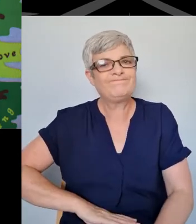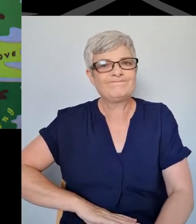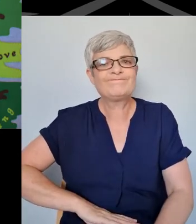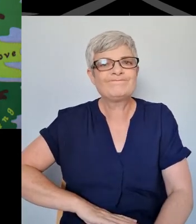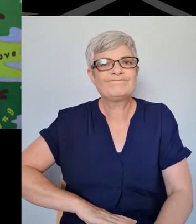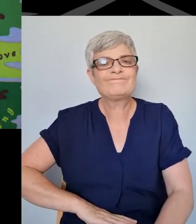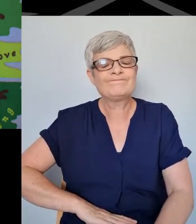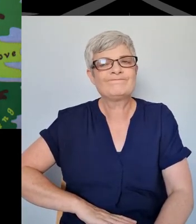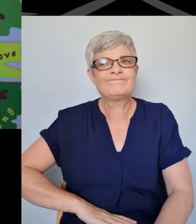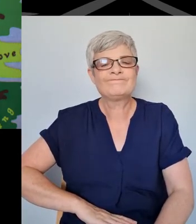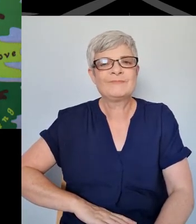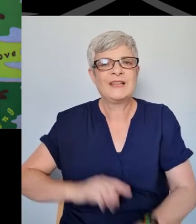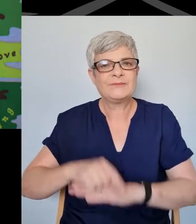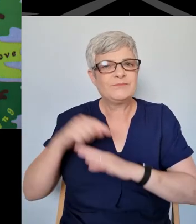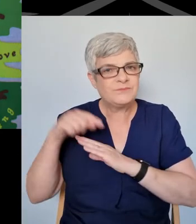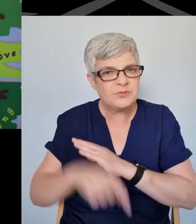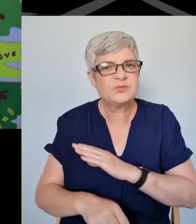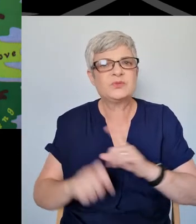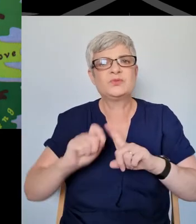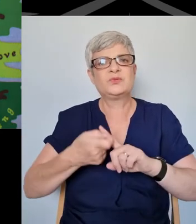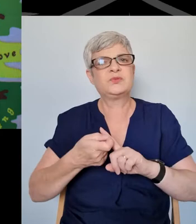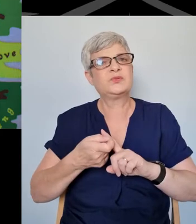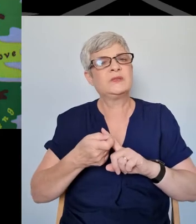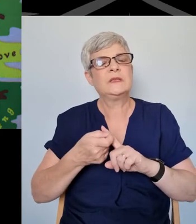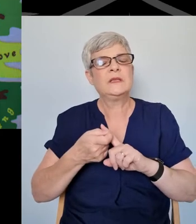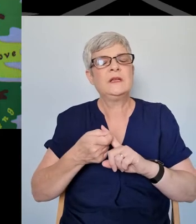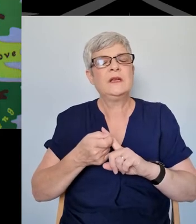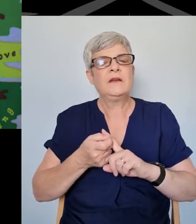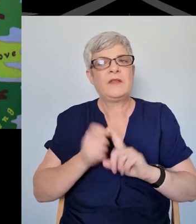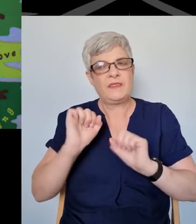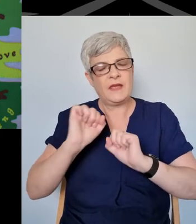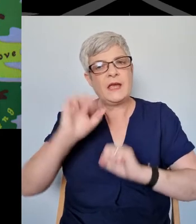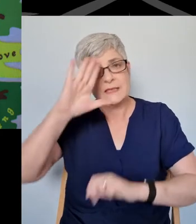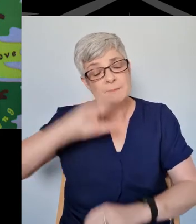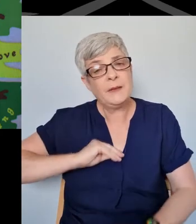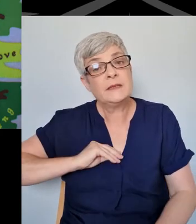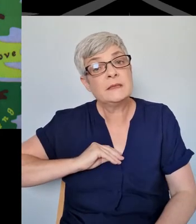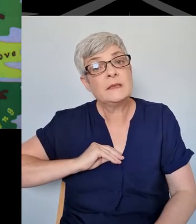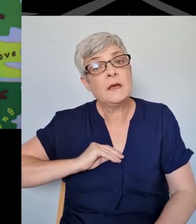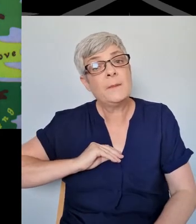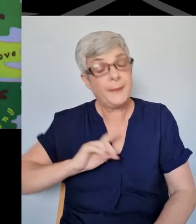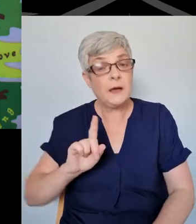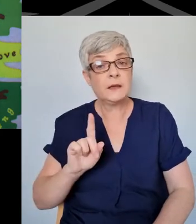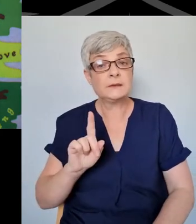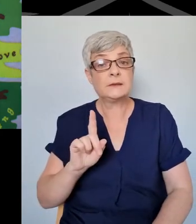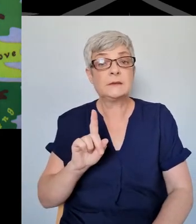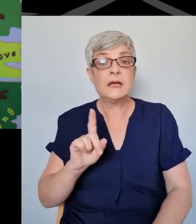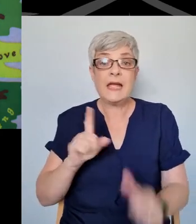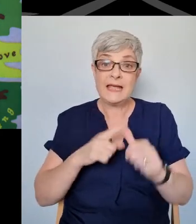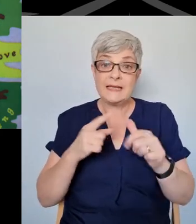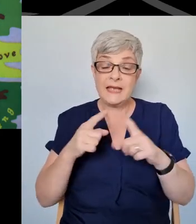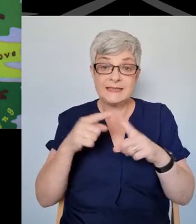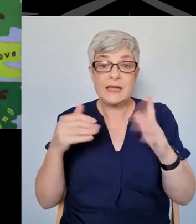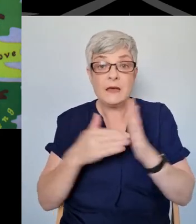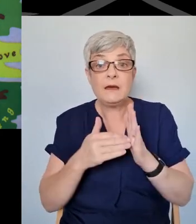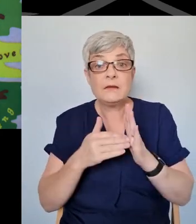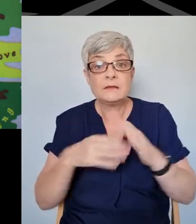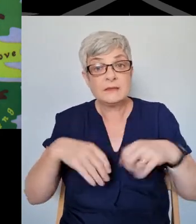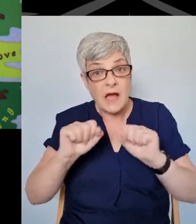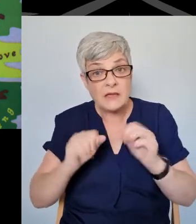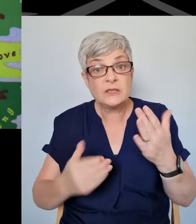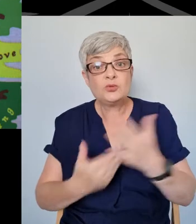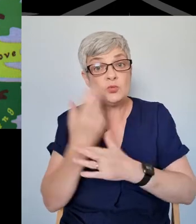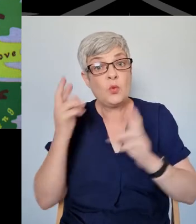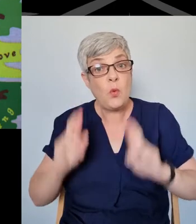of their experience. But from that, Ezekiel began to bring God's message of hope